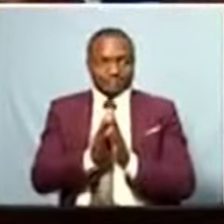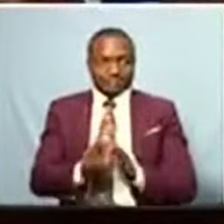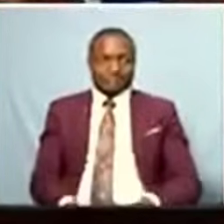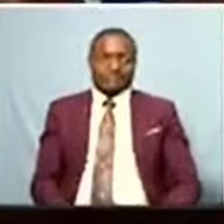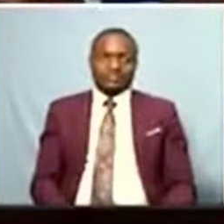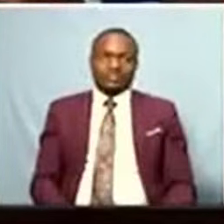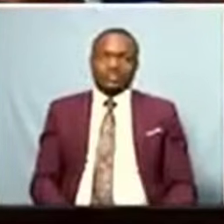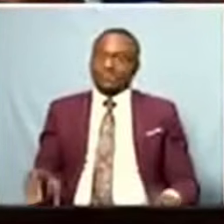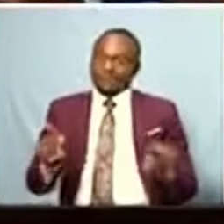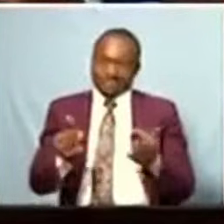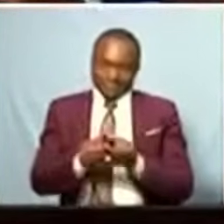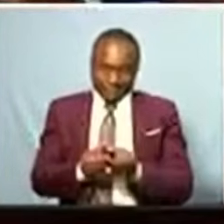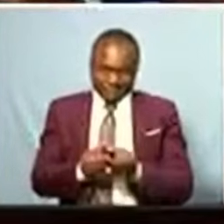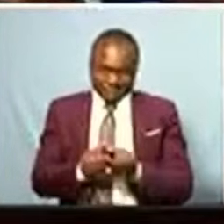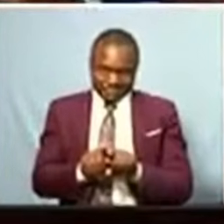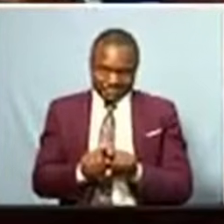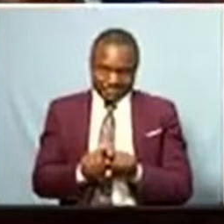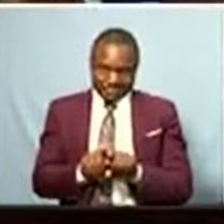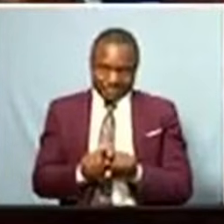It's on the same